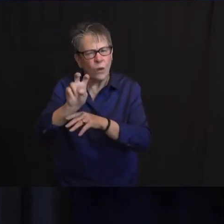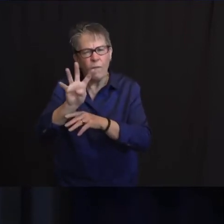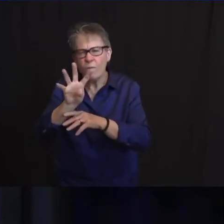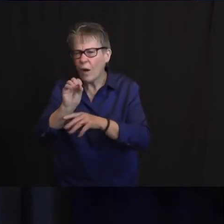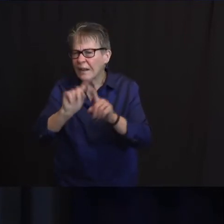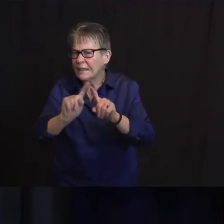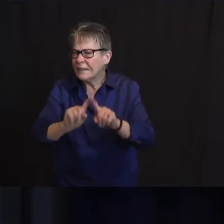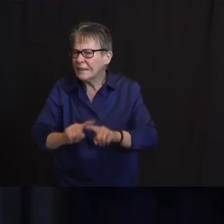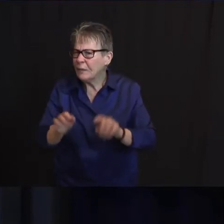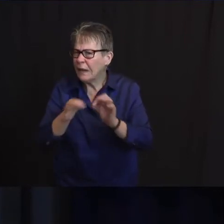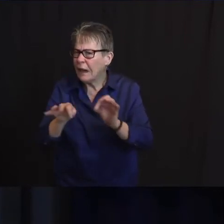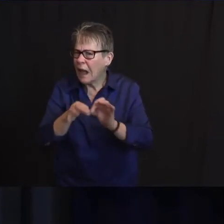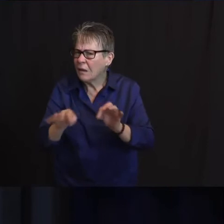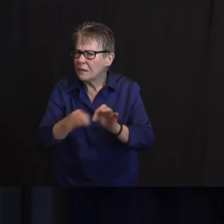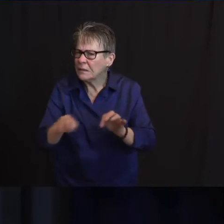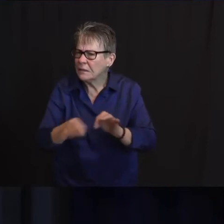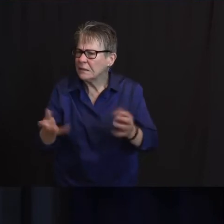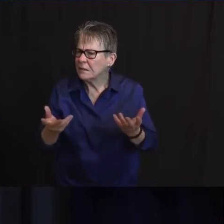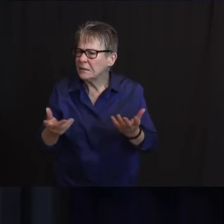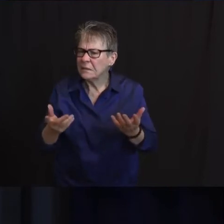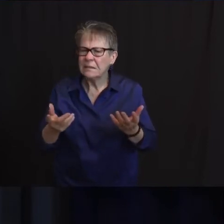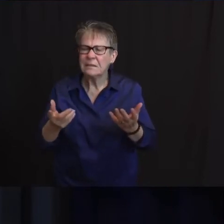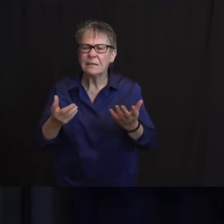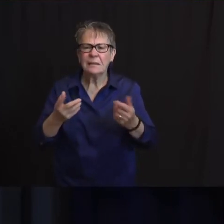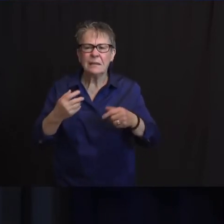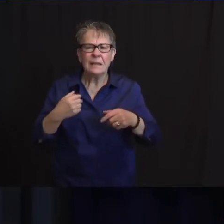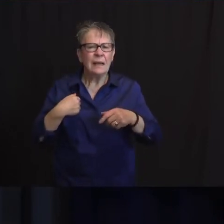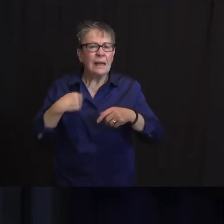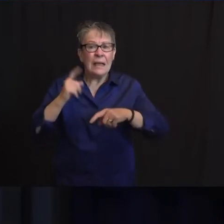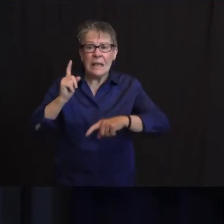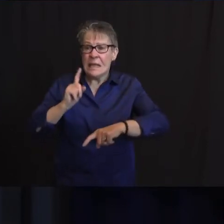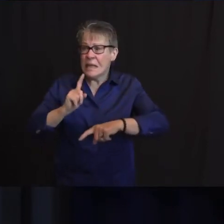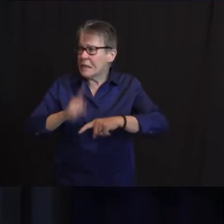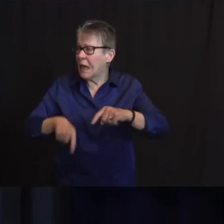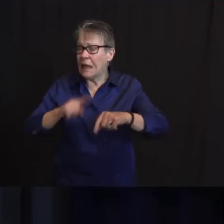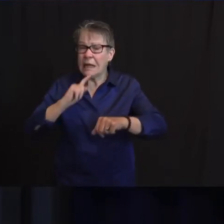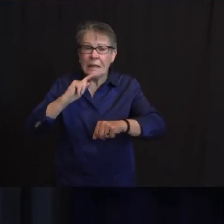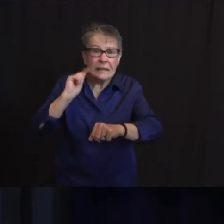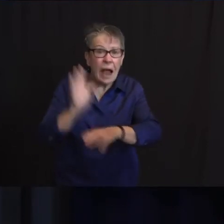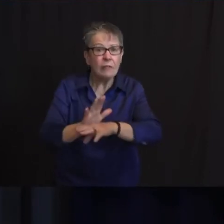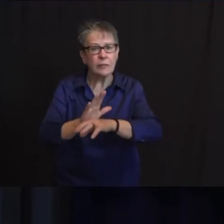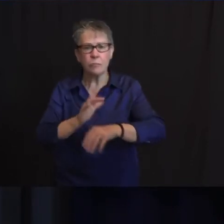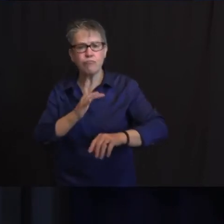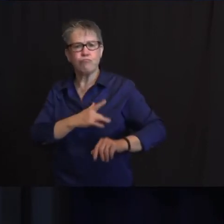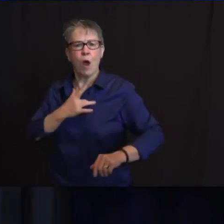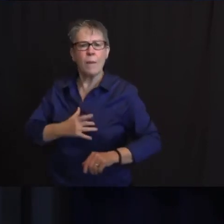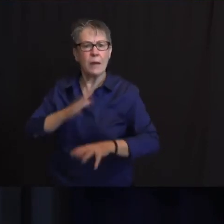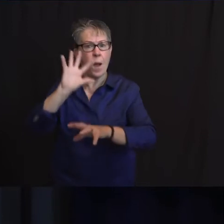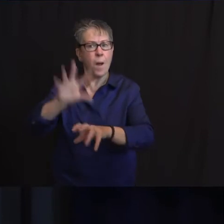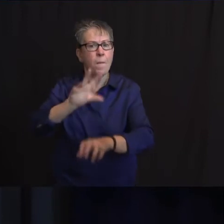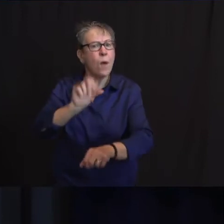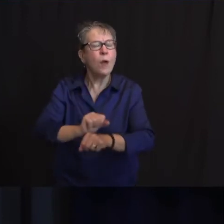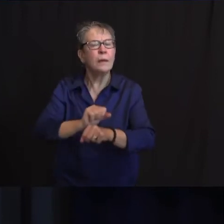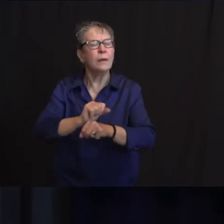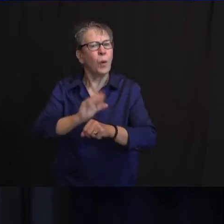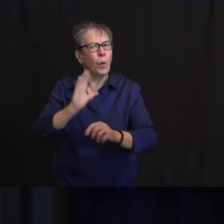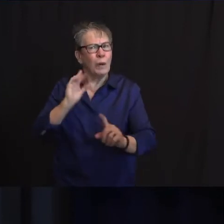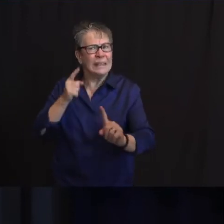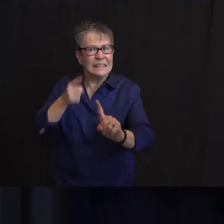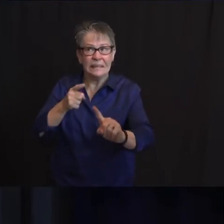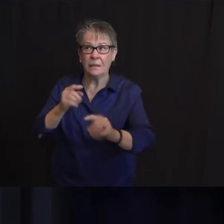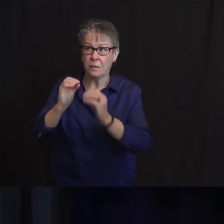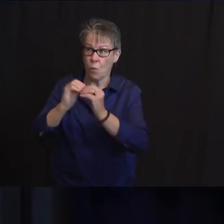when they call. As supply increases and more appointments become available in NJVSS, the call center will be